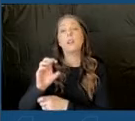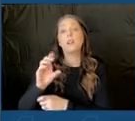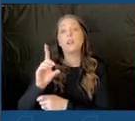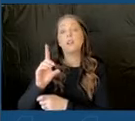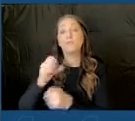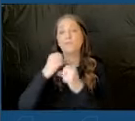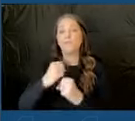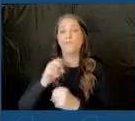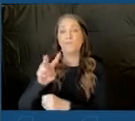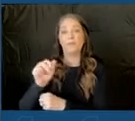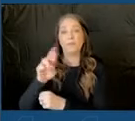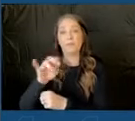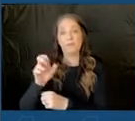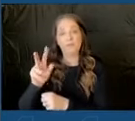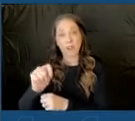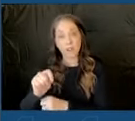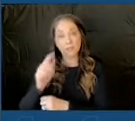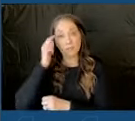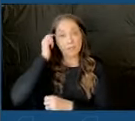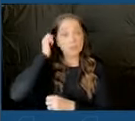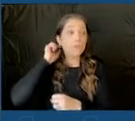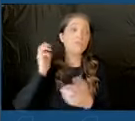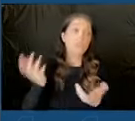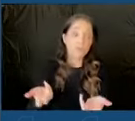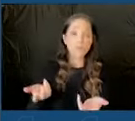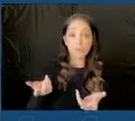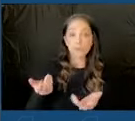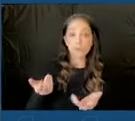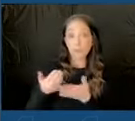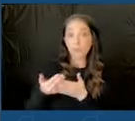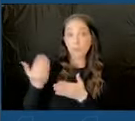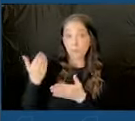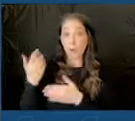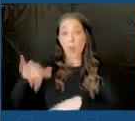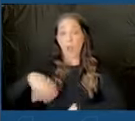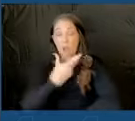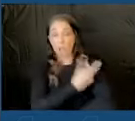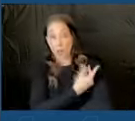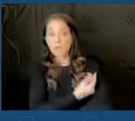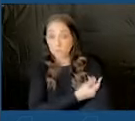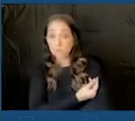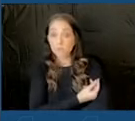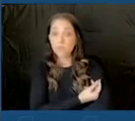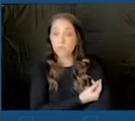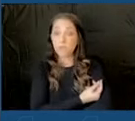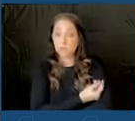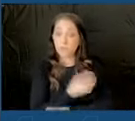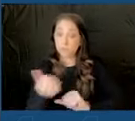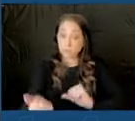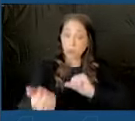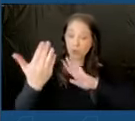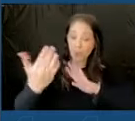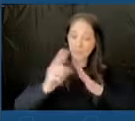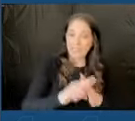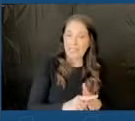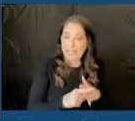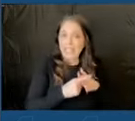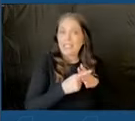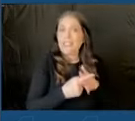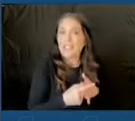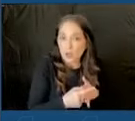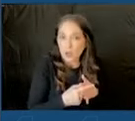we've gotten a lot of value out of a boost, out of a vaccine that was designed to address the initial variant